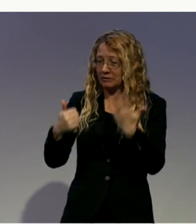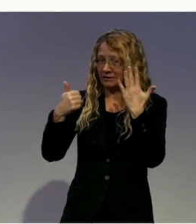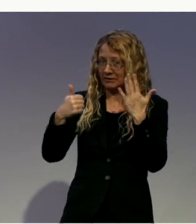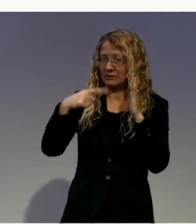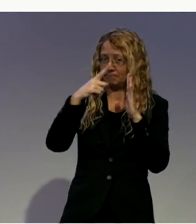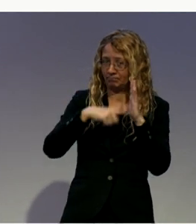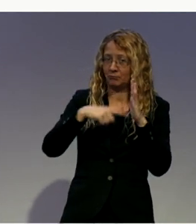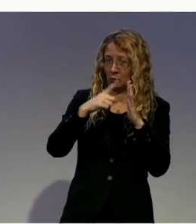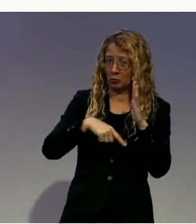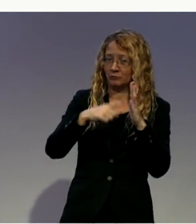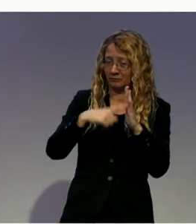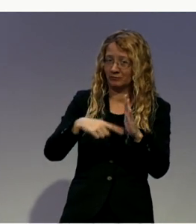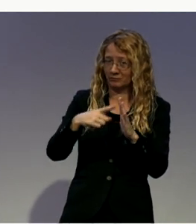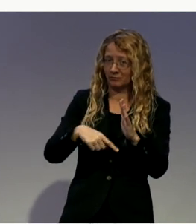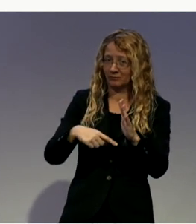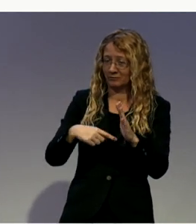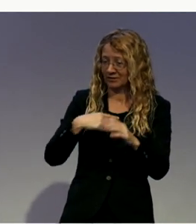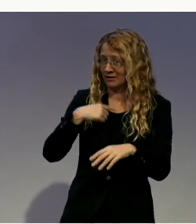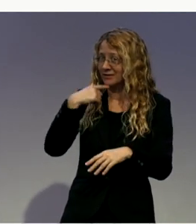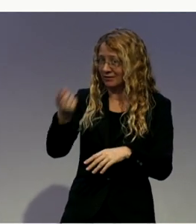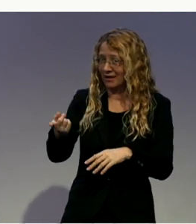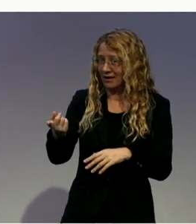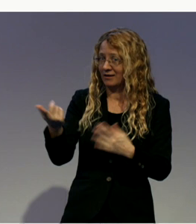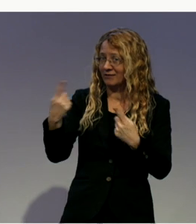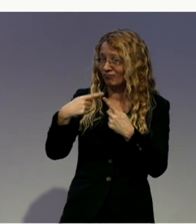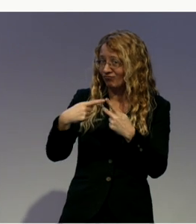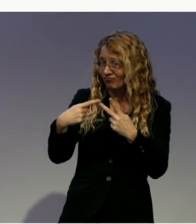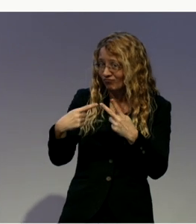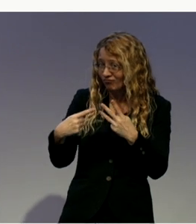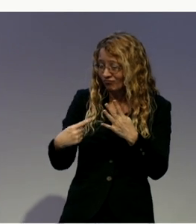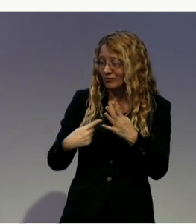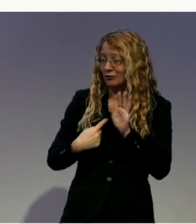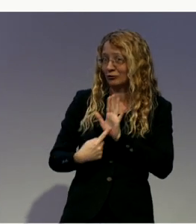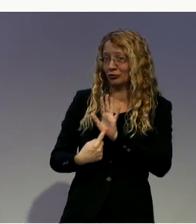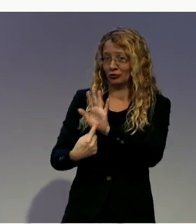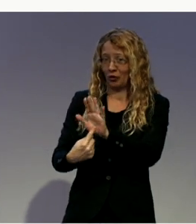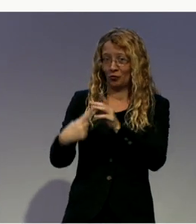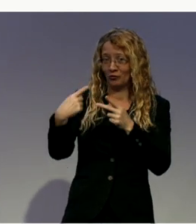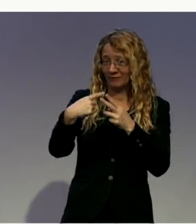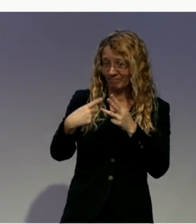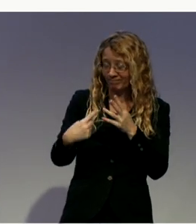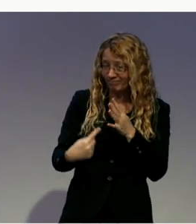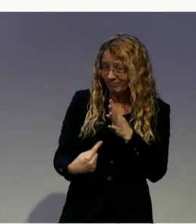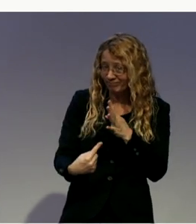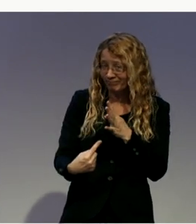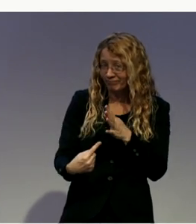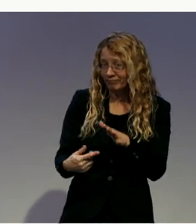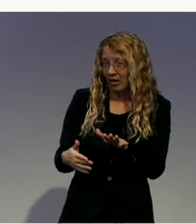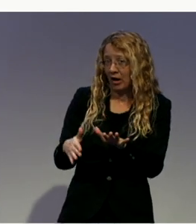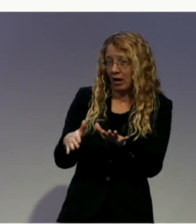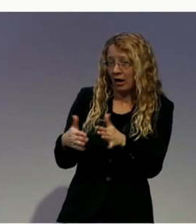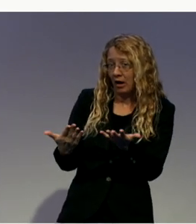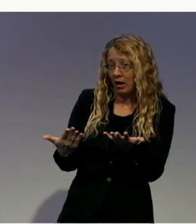like to maybe teach you or open a gate of light to you. And we start